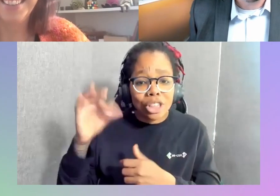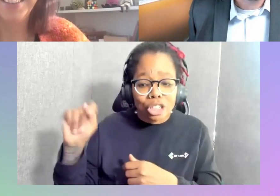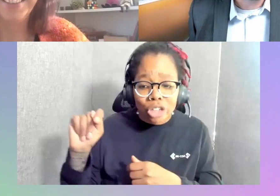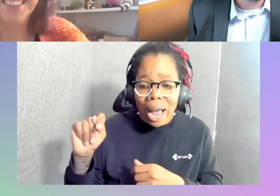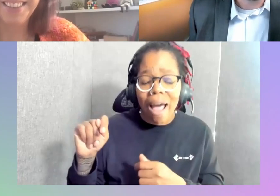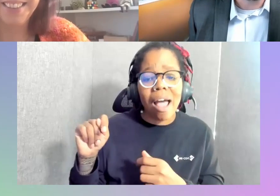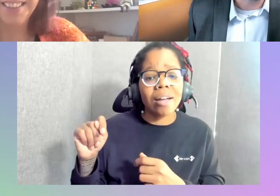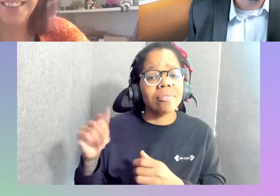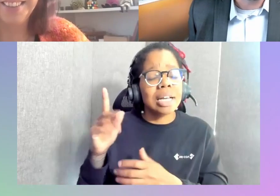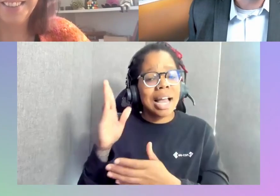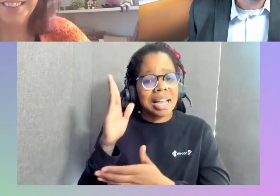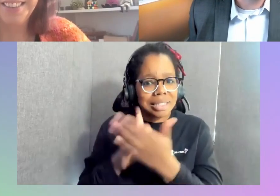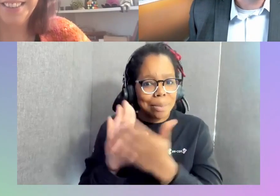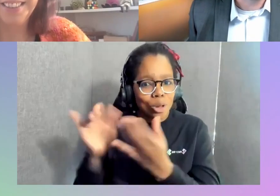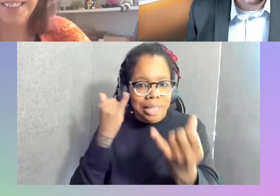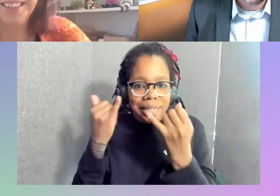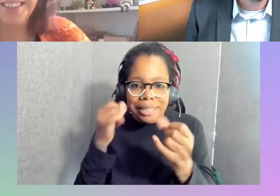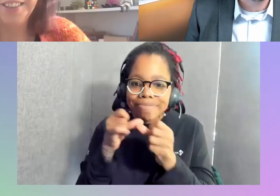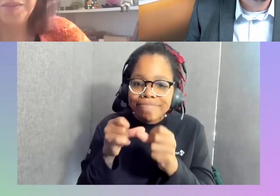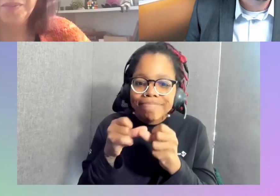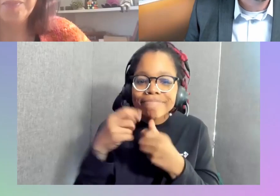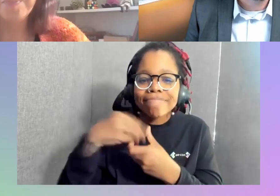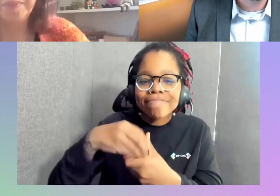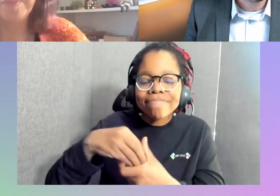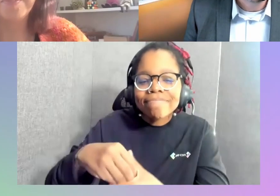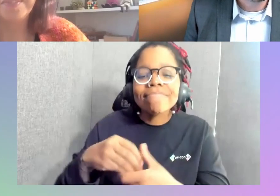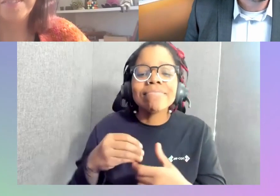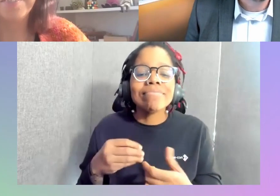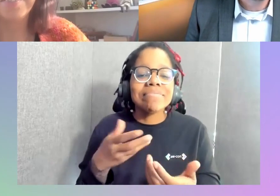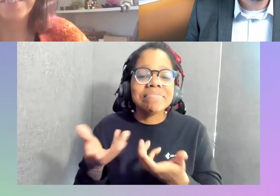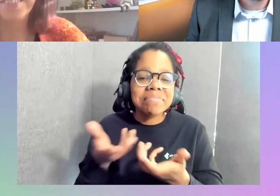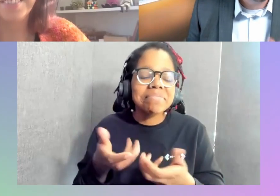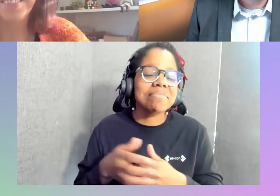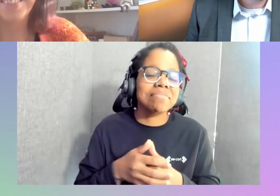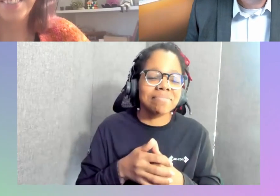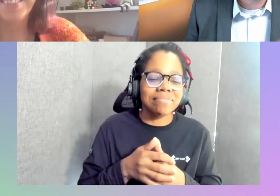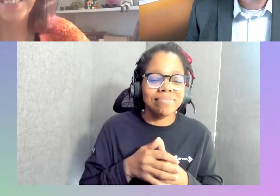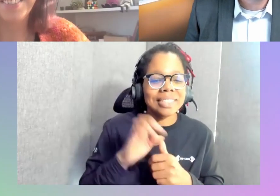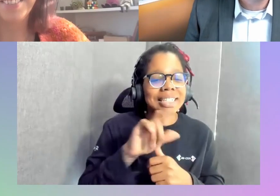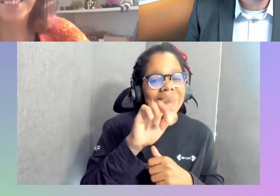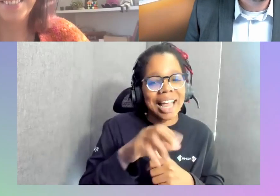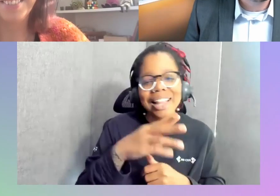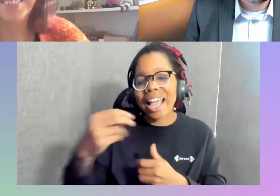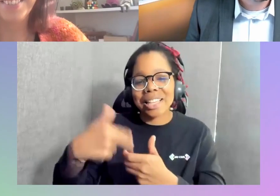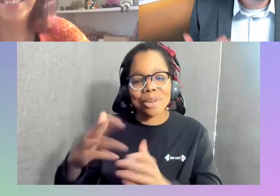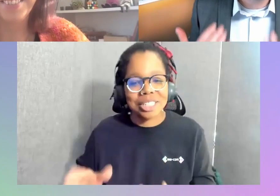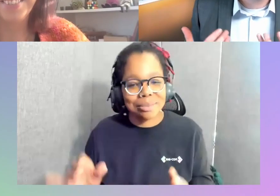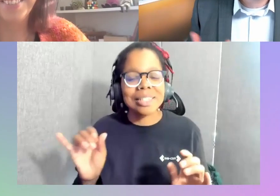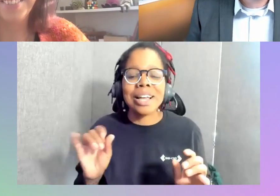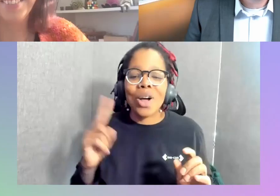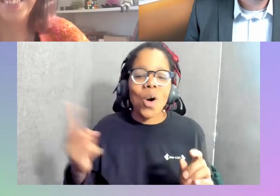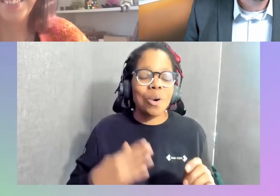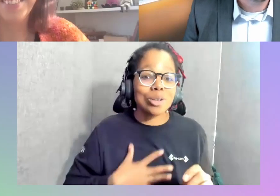taking some of Elle's ideas and just continuing to adding to those. The Elle and the participants is what always gives